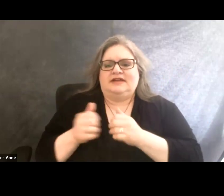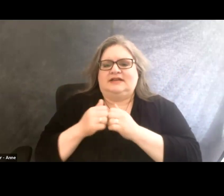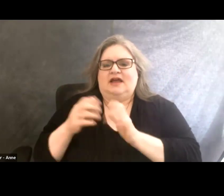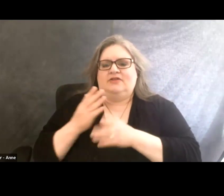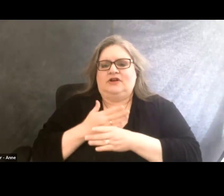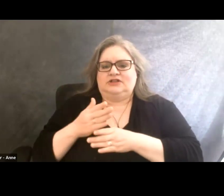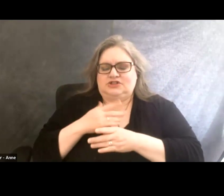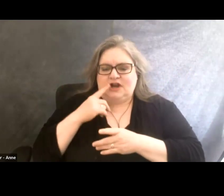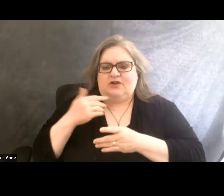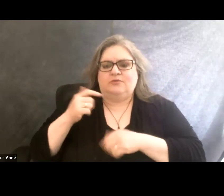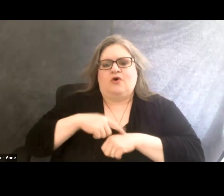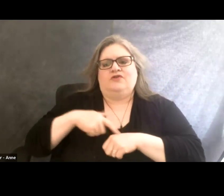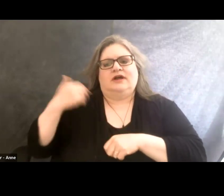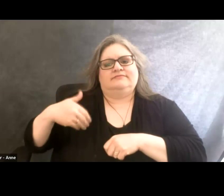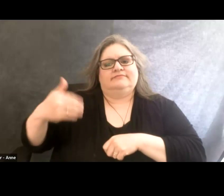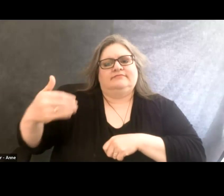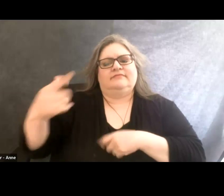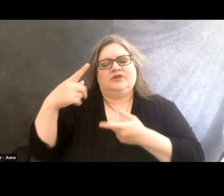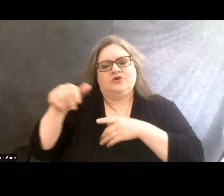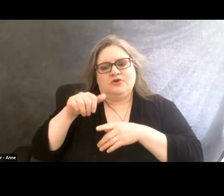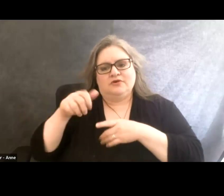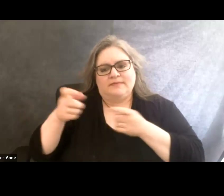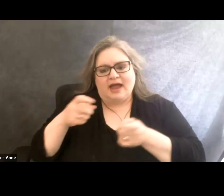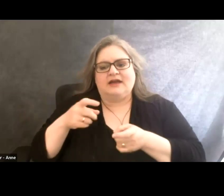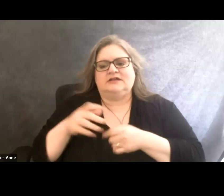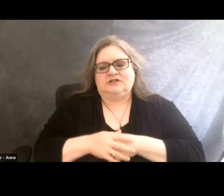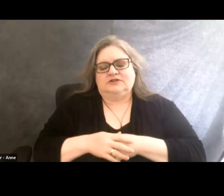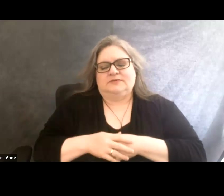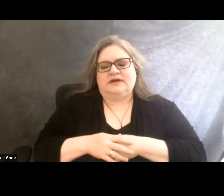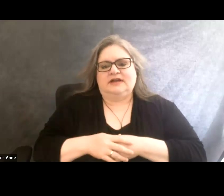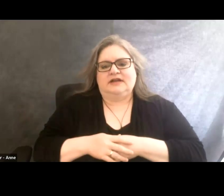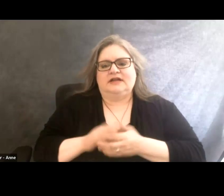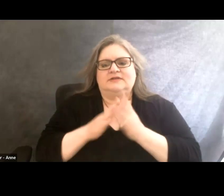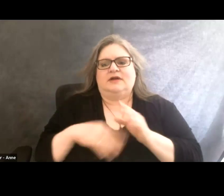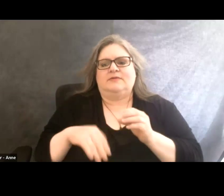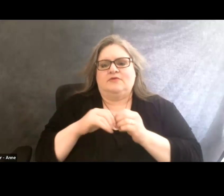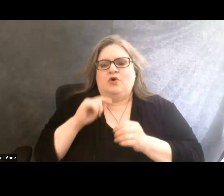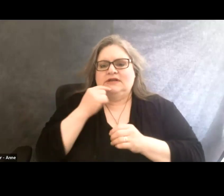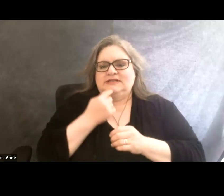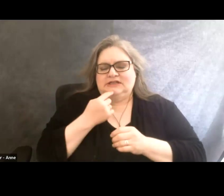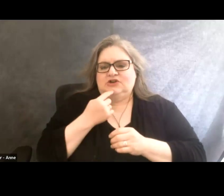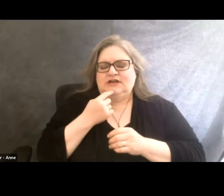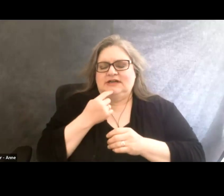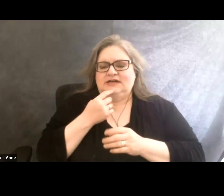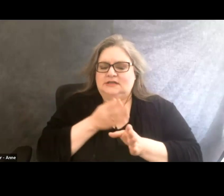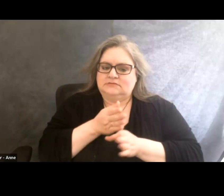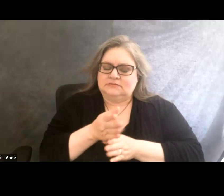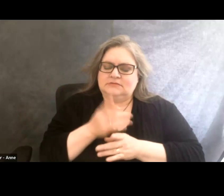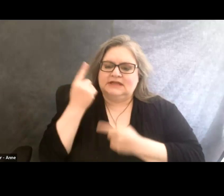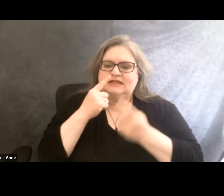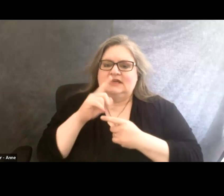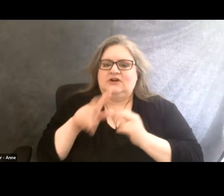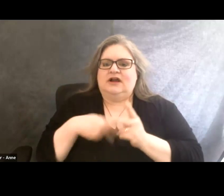over time, right? So you're managing it, you know what I mean? You're taking it into a kind of more serious realm to consider a kind